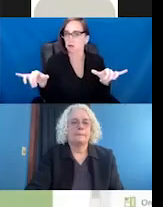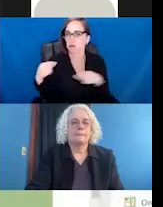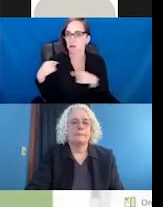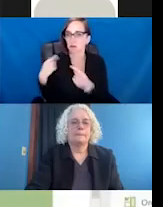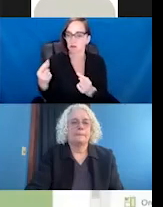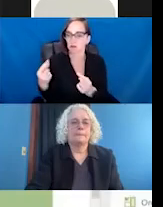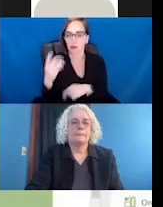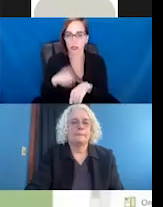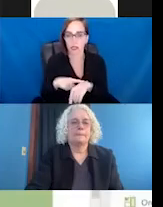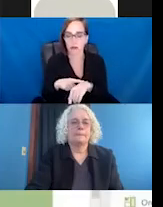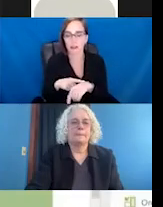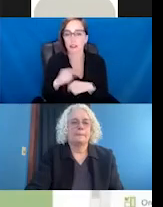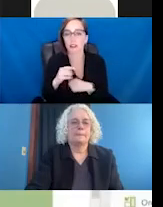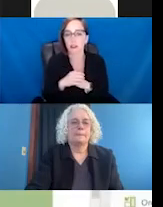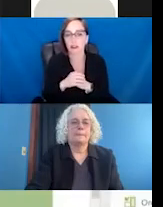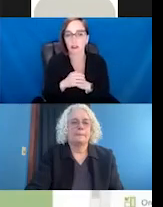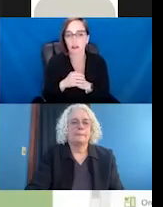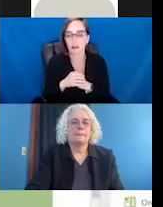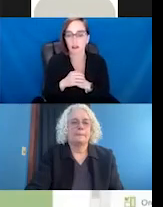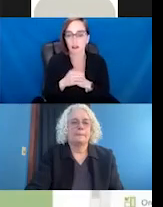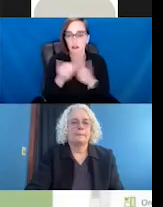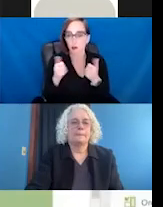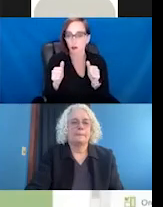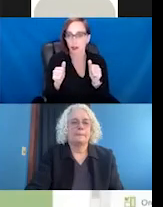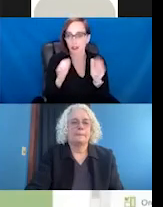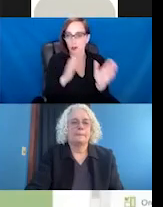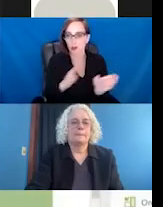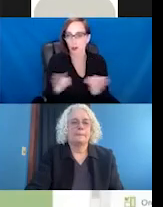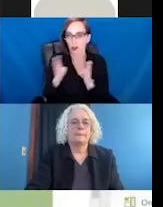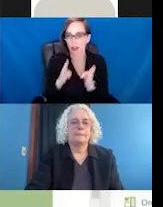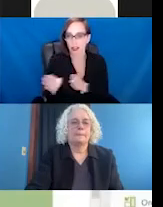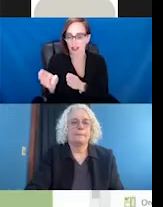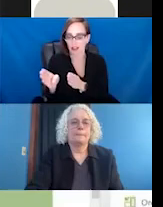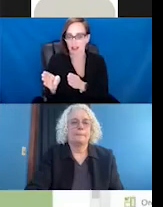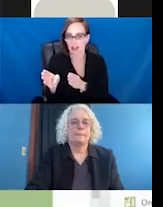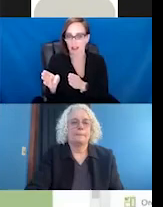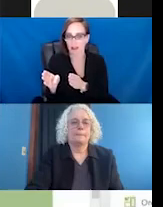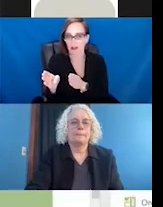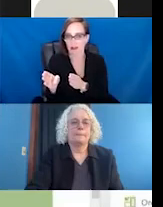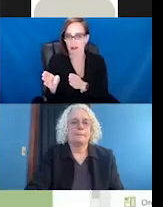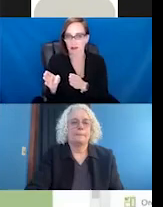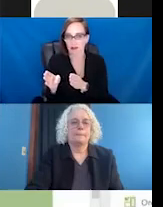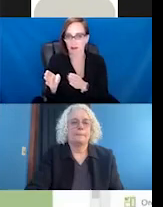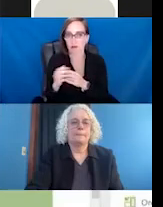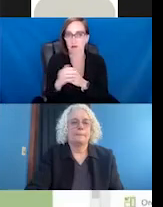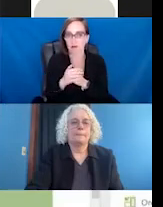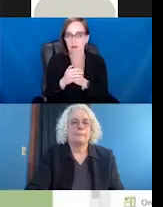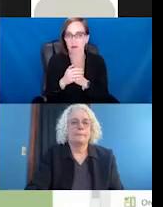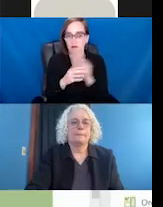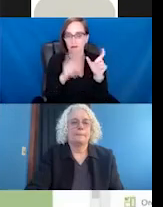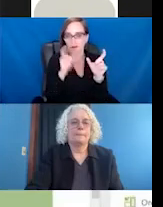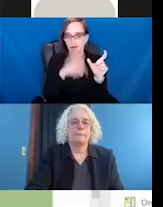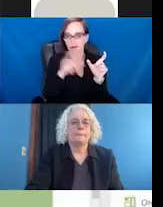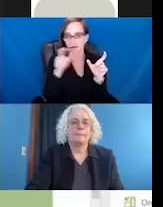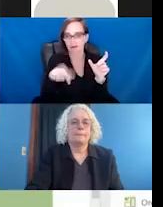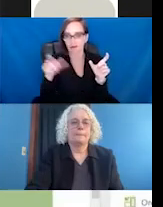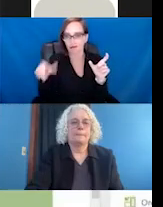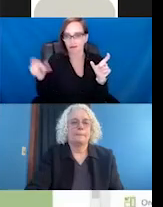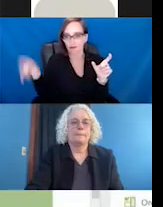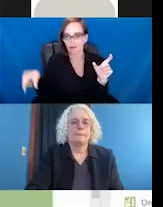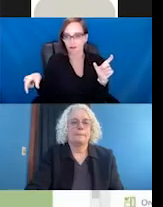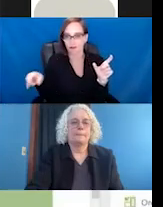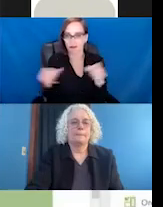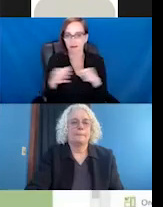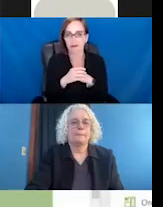one way that we're thinking about organizing this as we go forward, as we're trying to sort of hone in these last few meetings, is